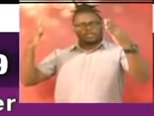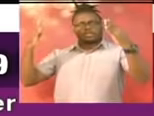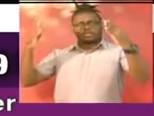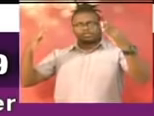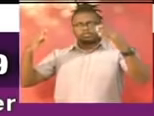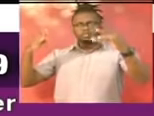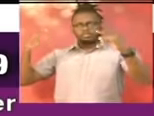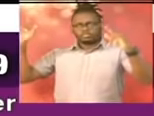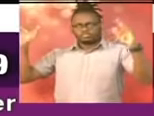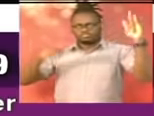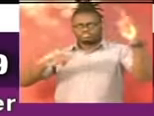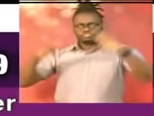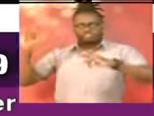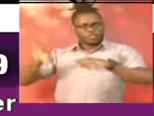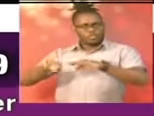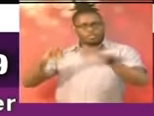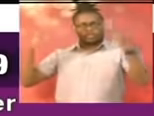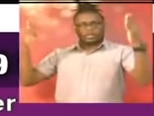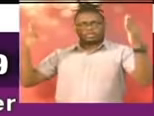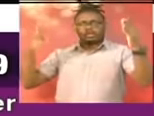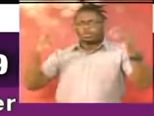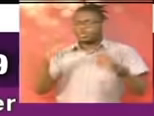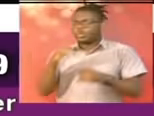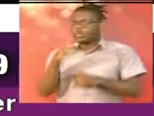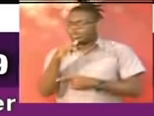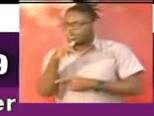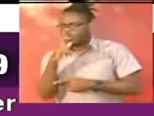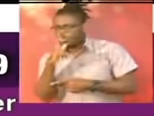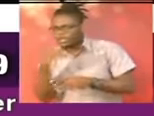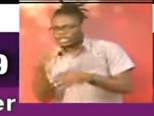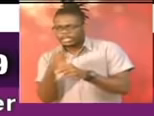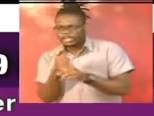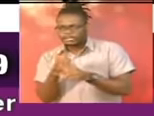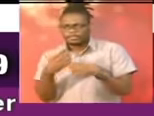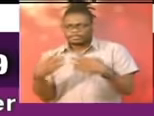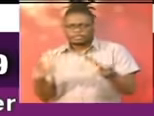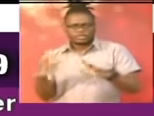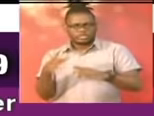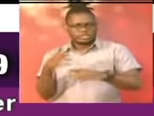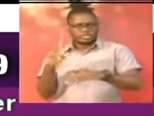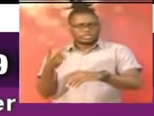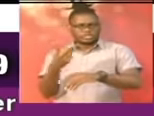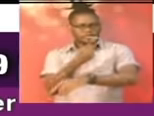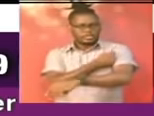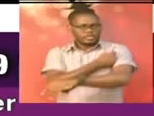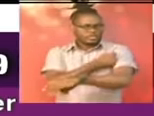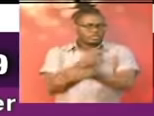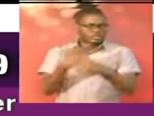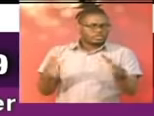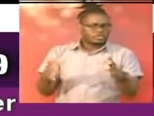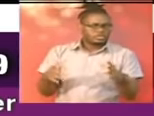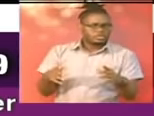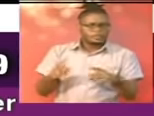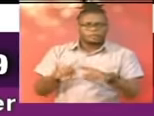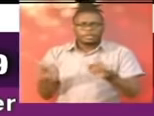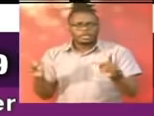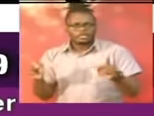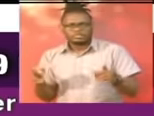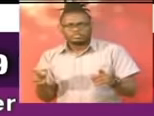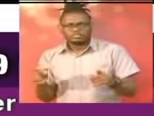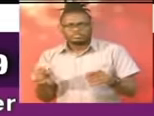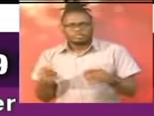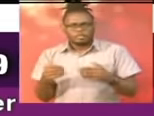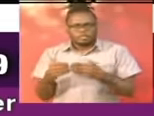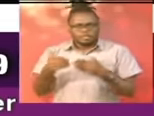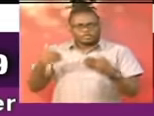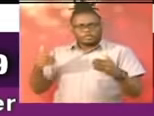who would have received their 2 doses but didn't get to the 14-day post-vaccination point will not be treated